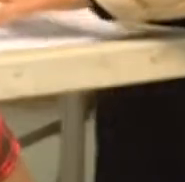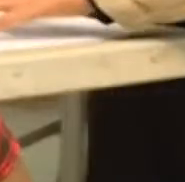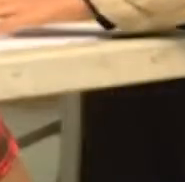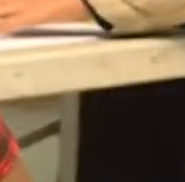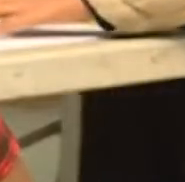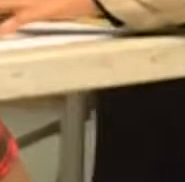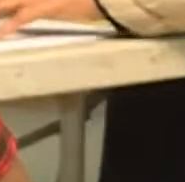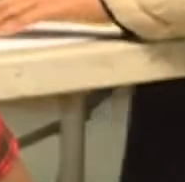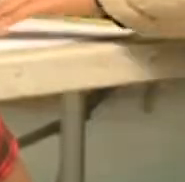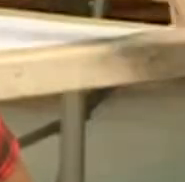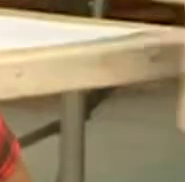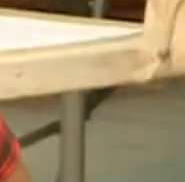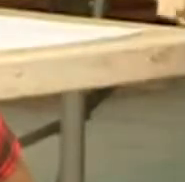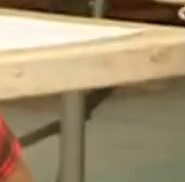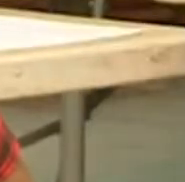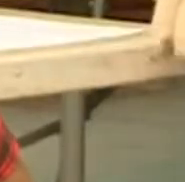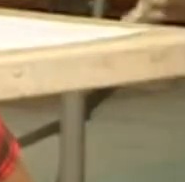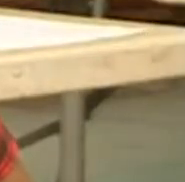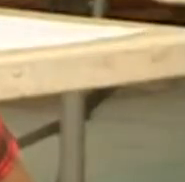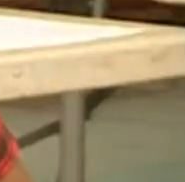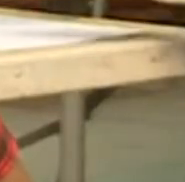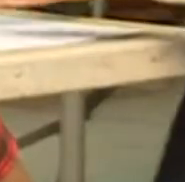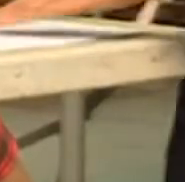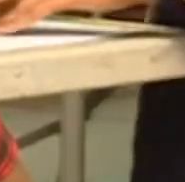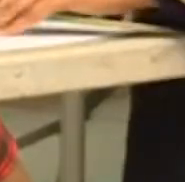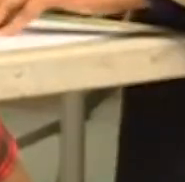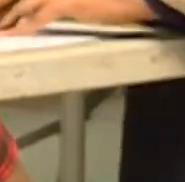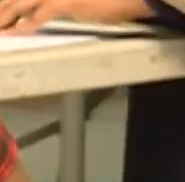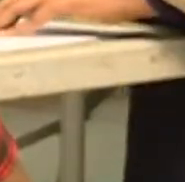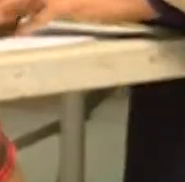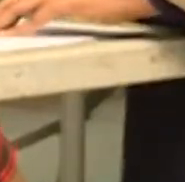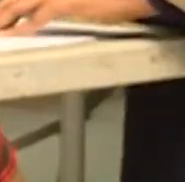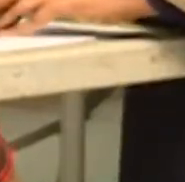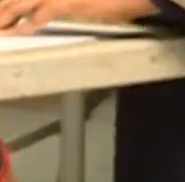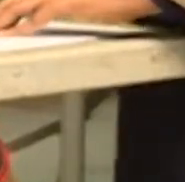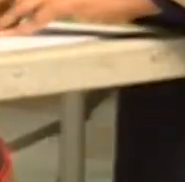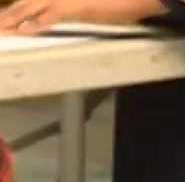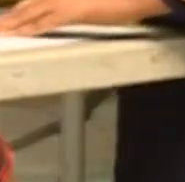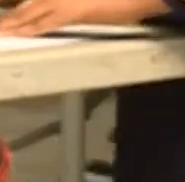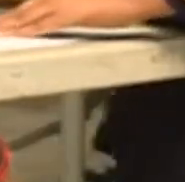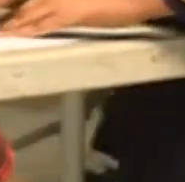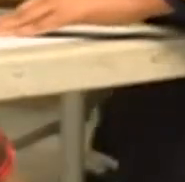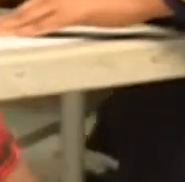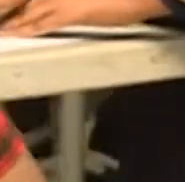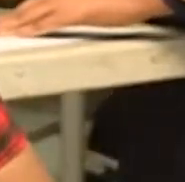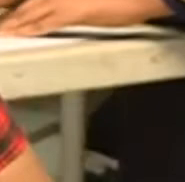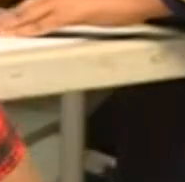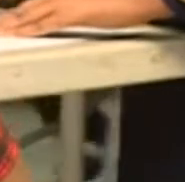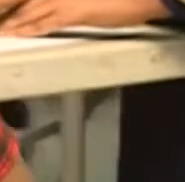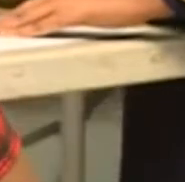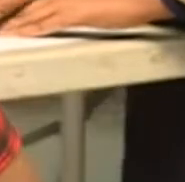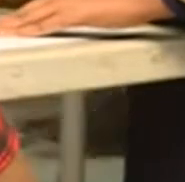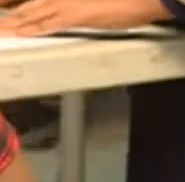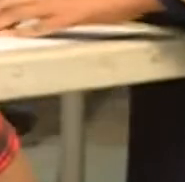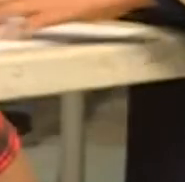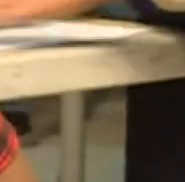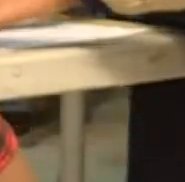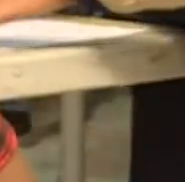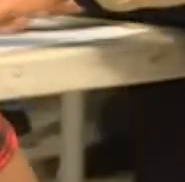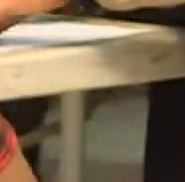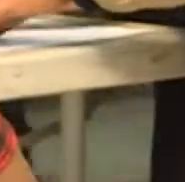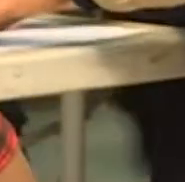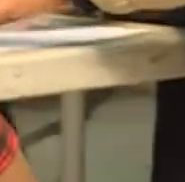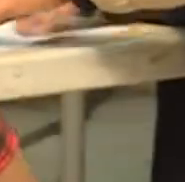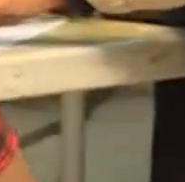to customs, some children are not able to express themselves. When they